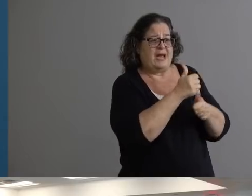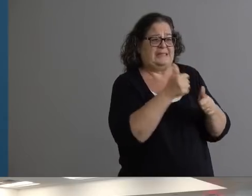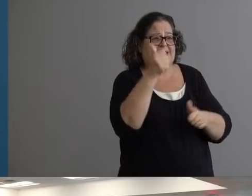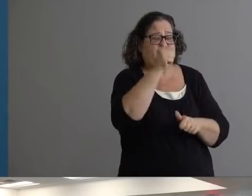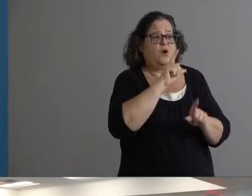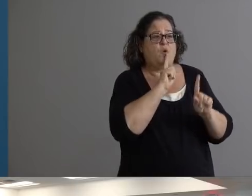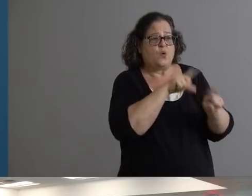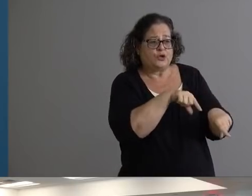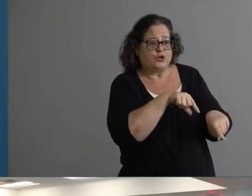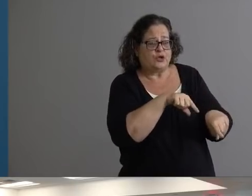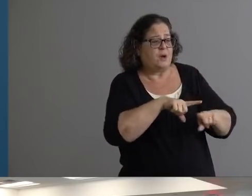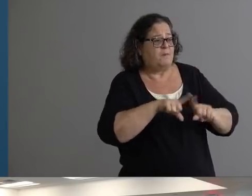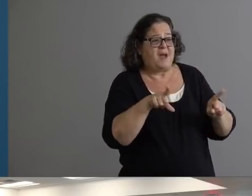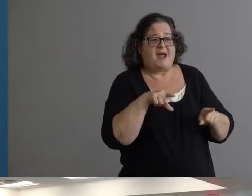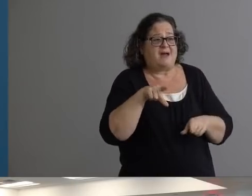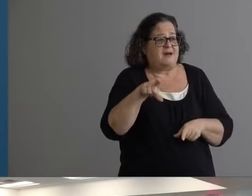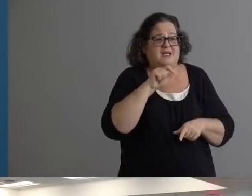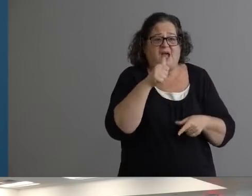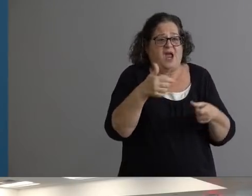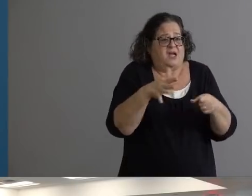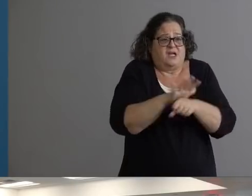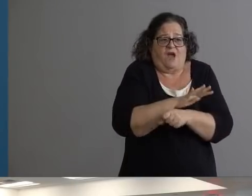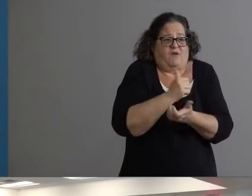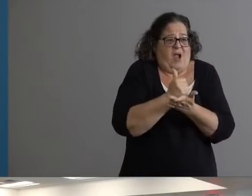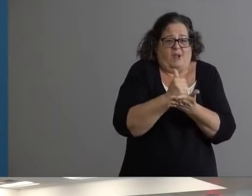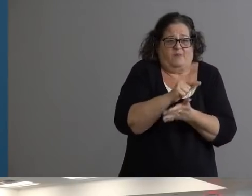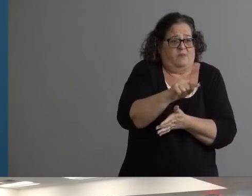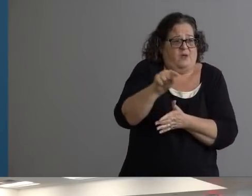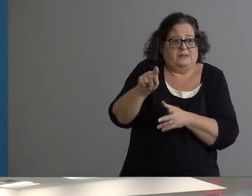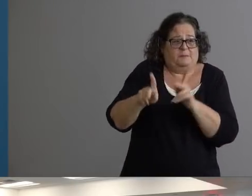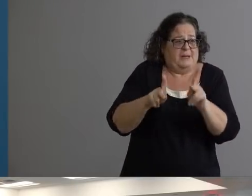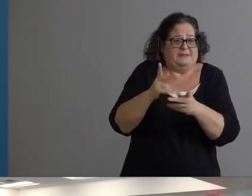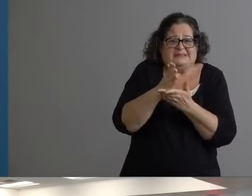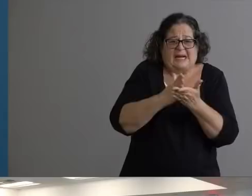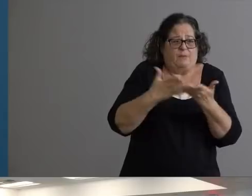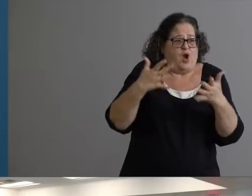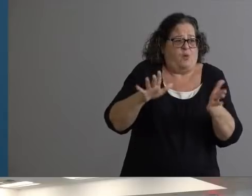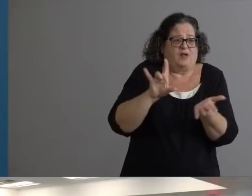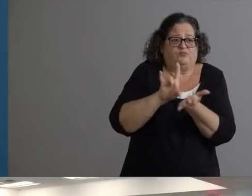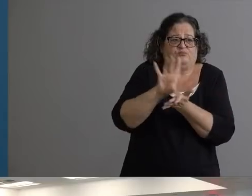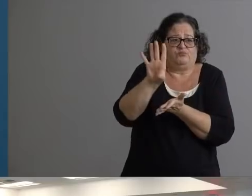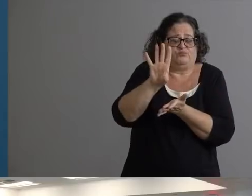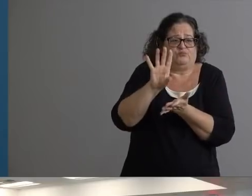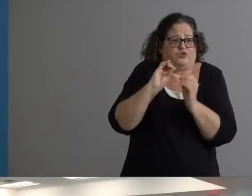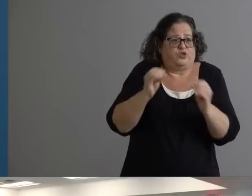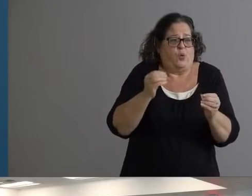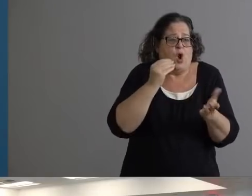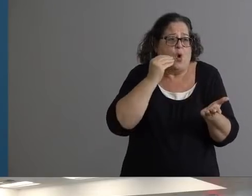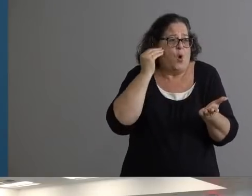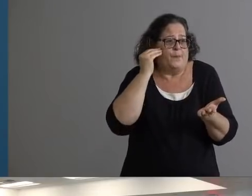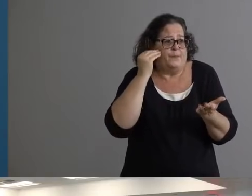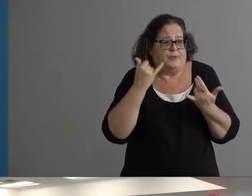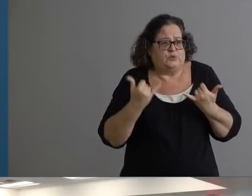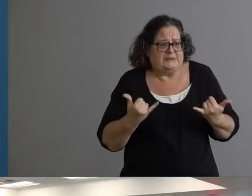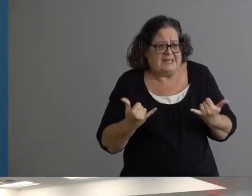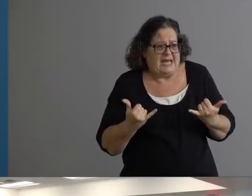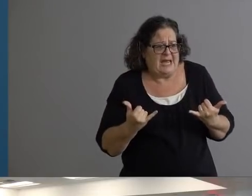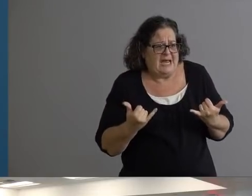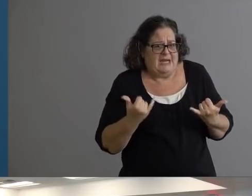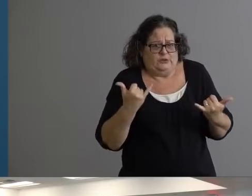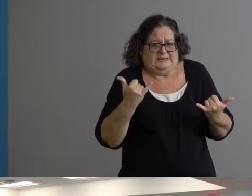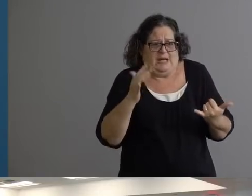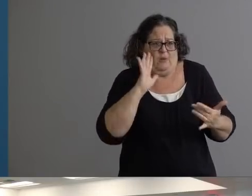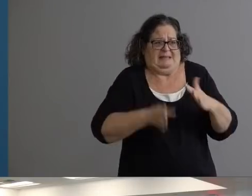but there are people who are homeless right now, today, being kicked out. What is it? And that's only going to increase come